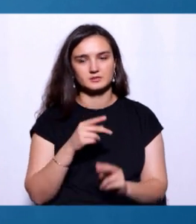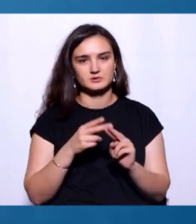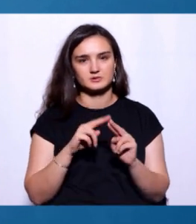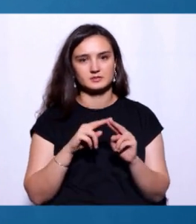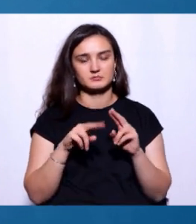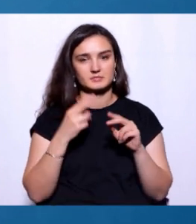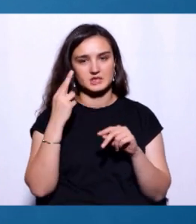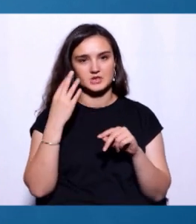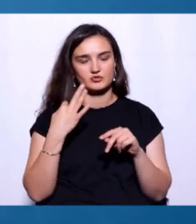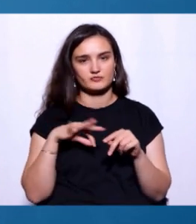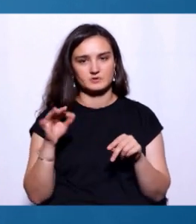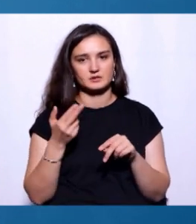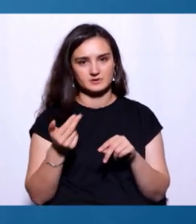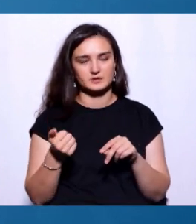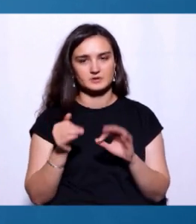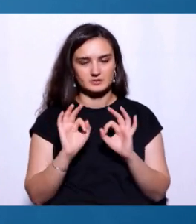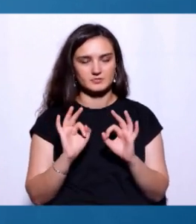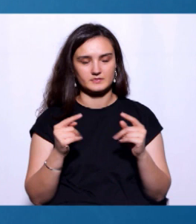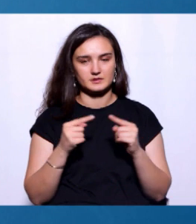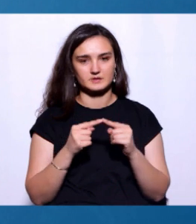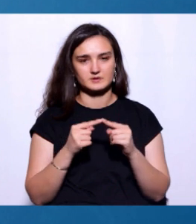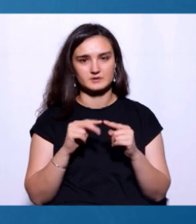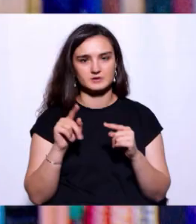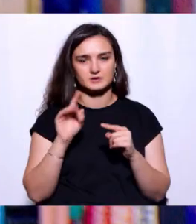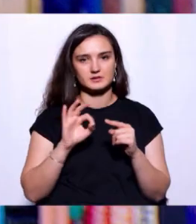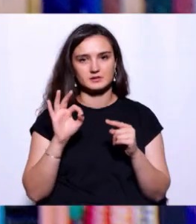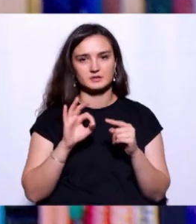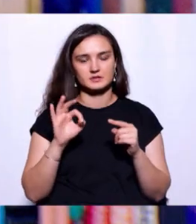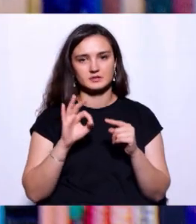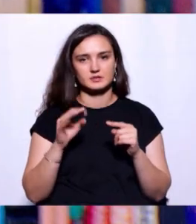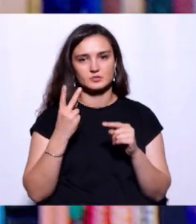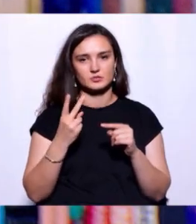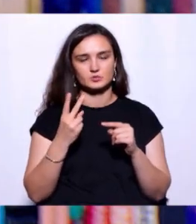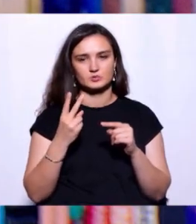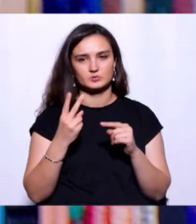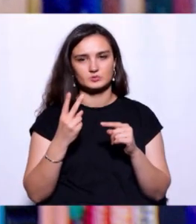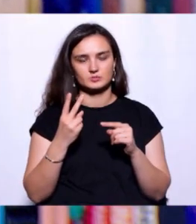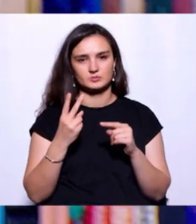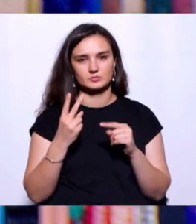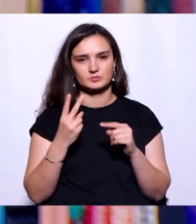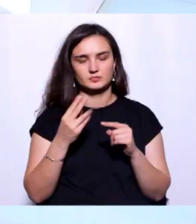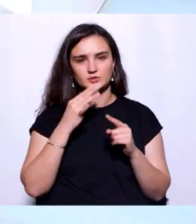the cousin. Yes, yeah? For sure. And what about the two next to me?